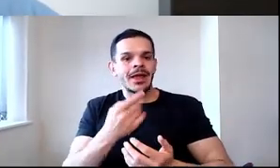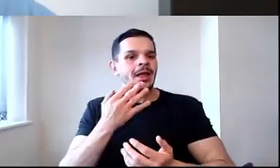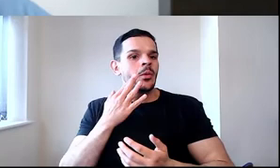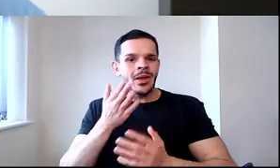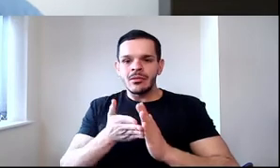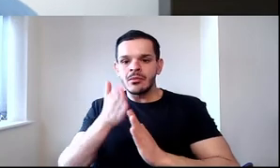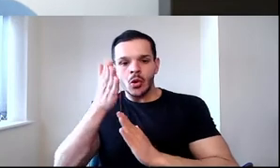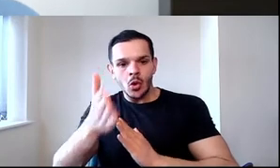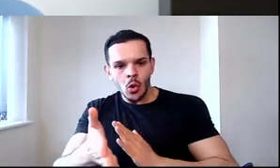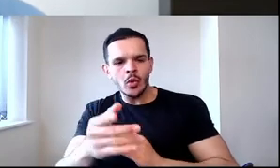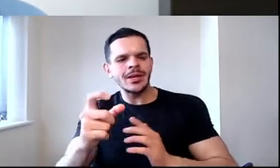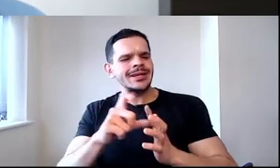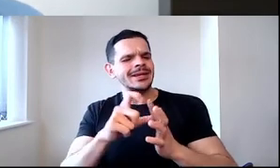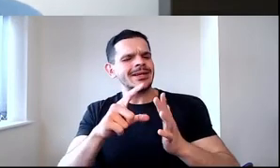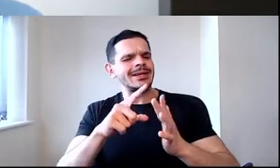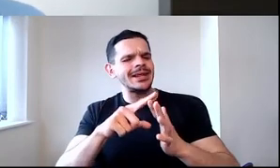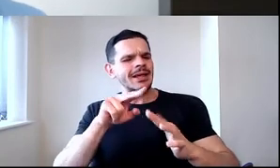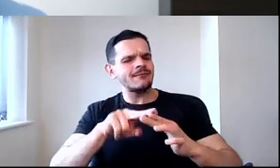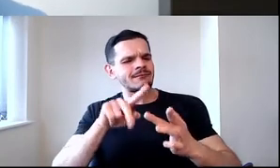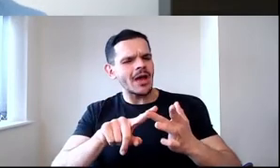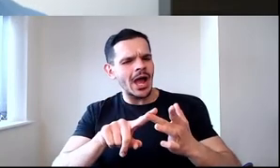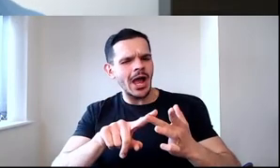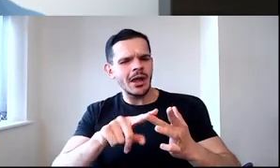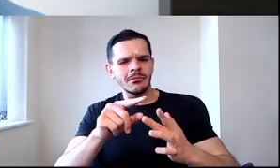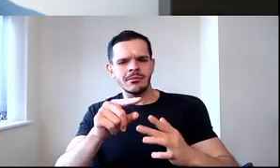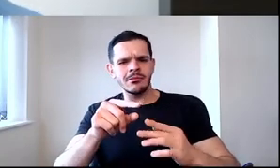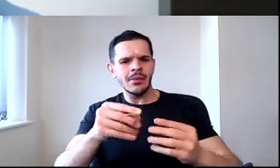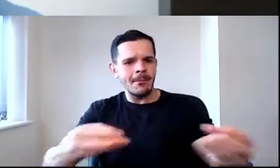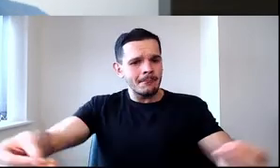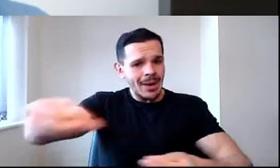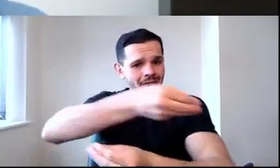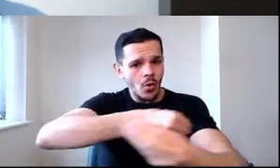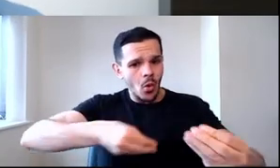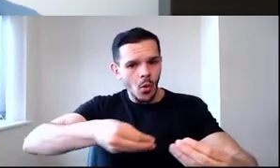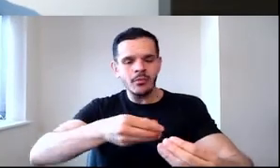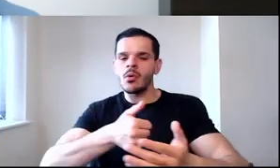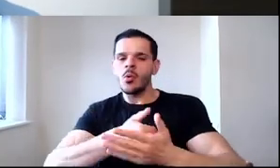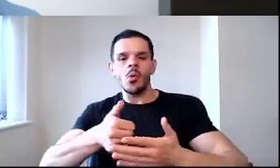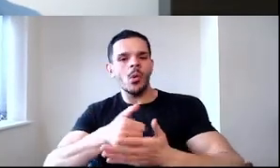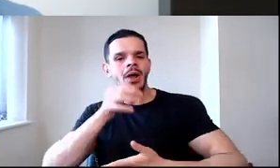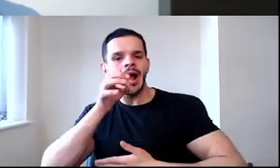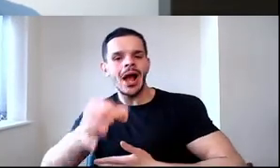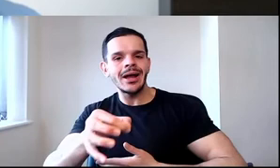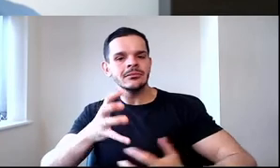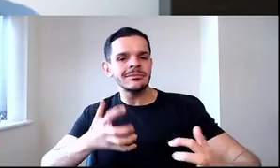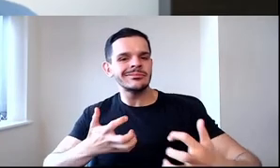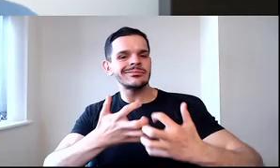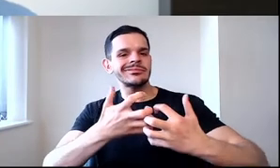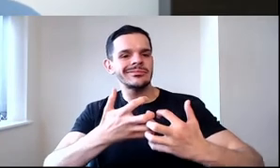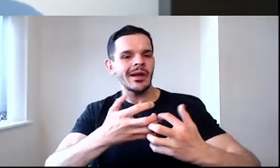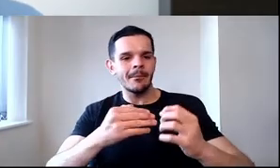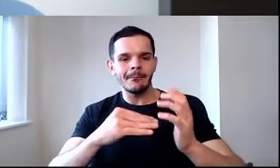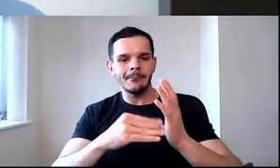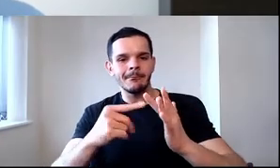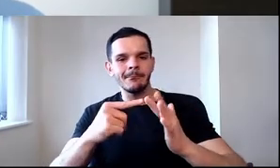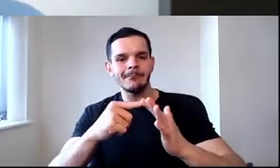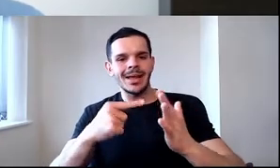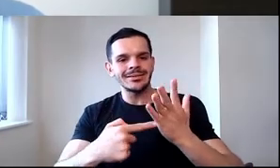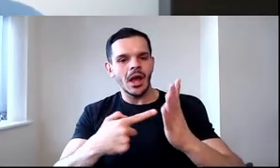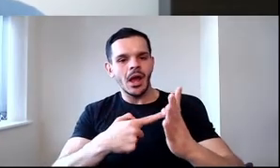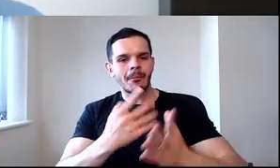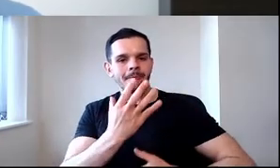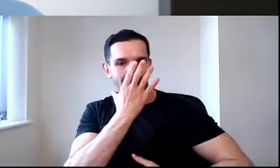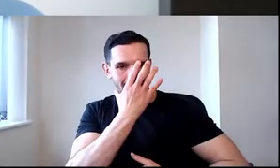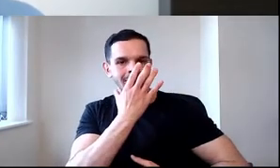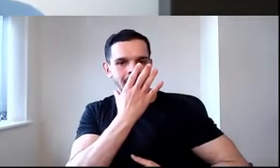of these DeFi platforms, it asks you to connect to your MetaMask, so you're doing it all without giving you access to your